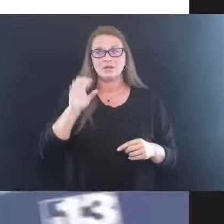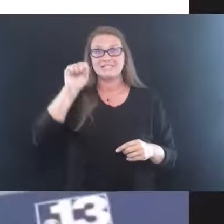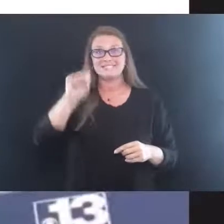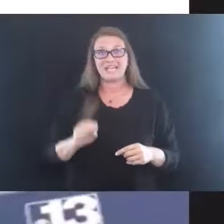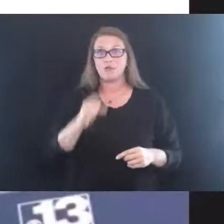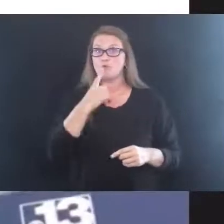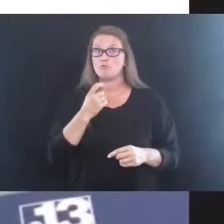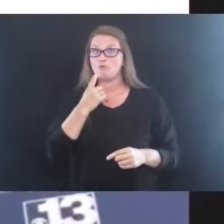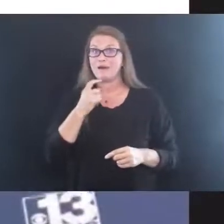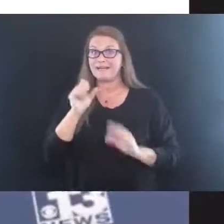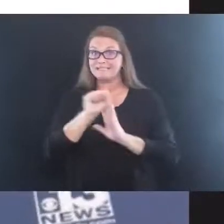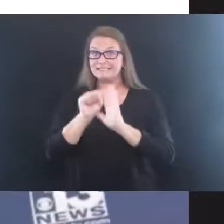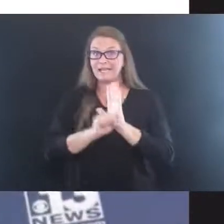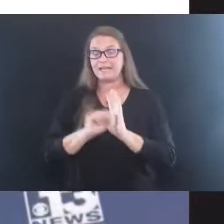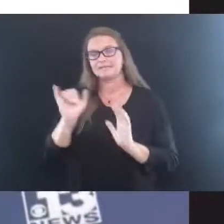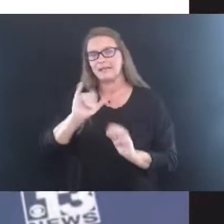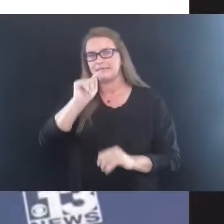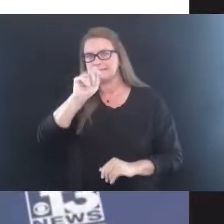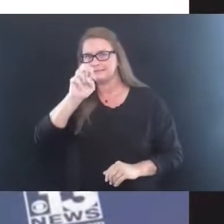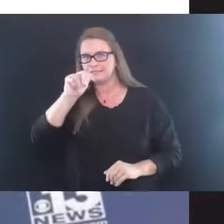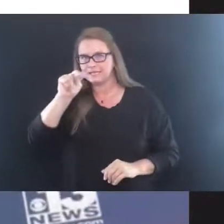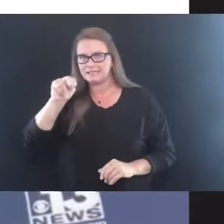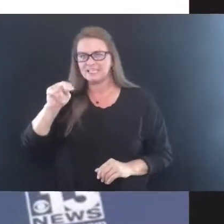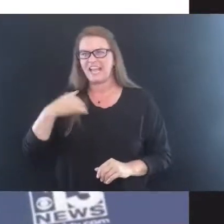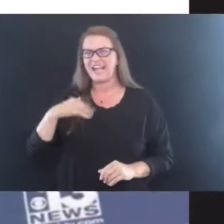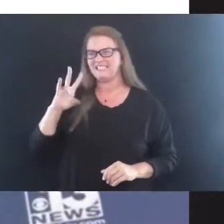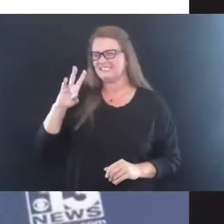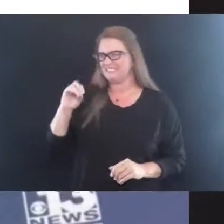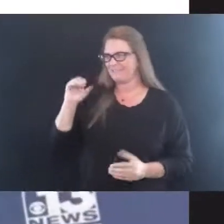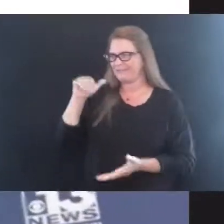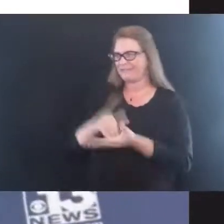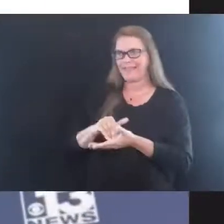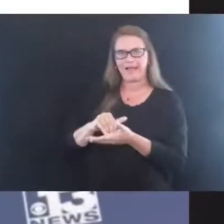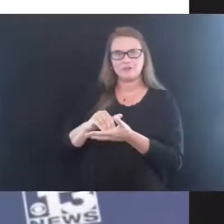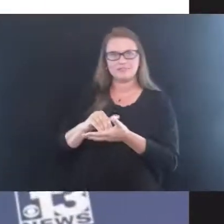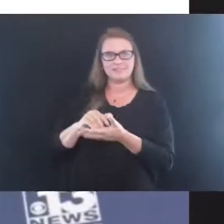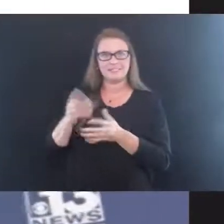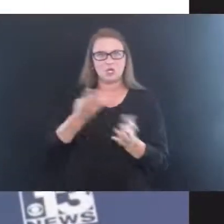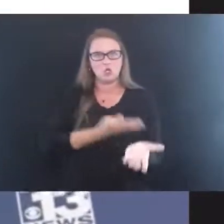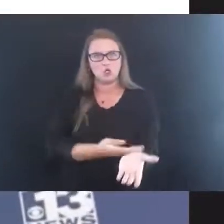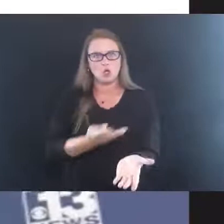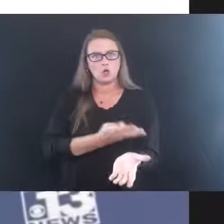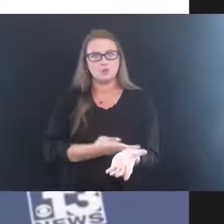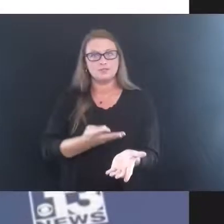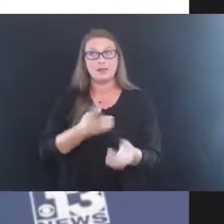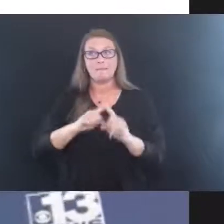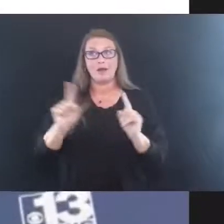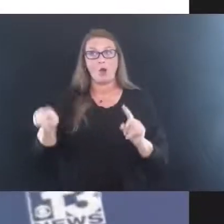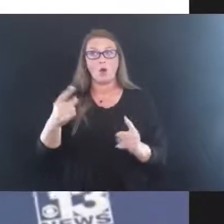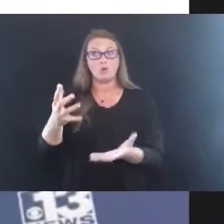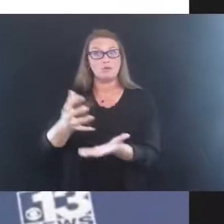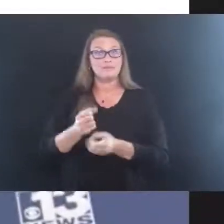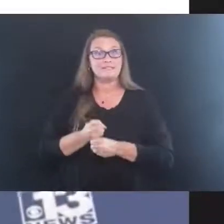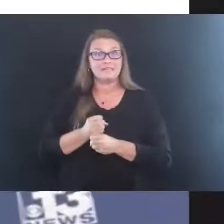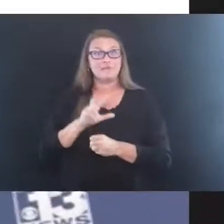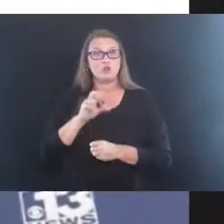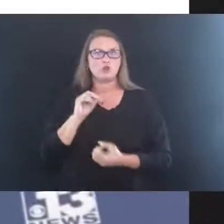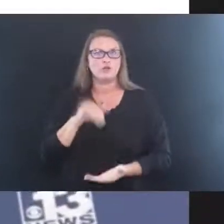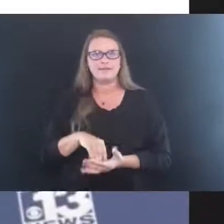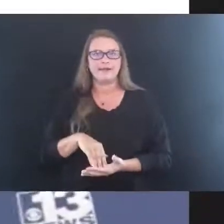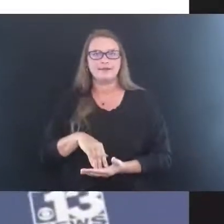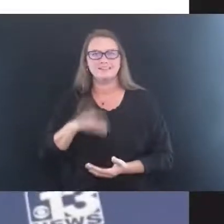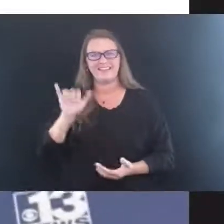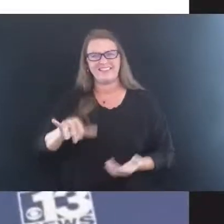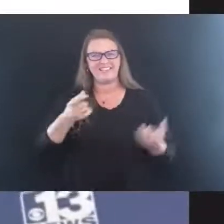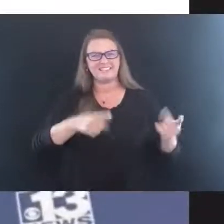example, Tennessee was promised 70,000 doses of monoclonal antibodies, and they've received only 30,000, and that this is happening to the other